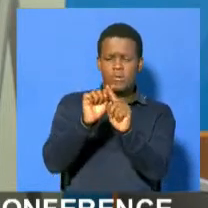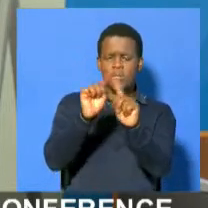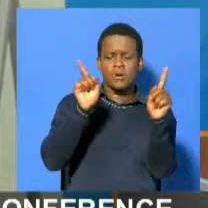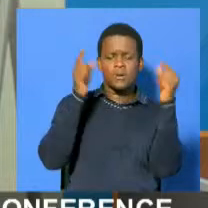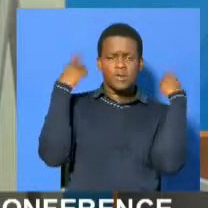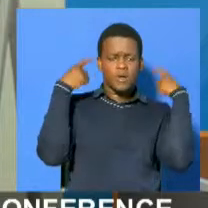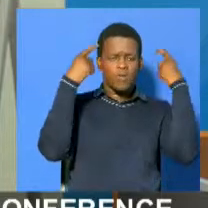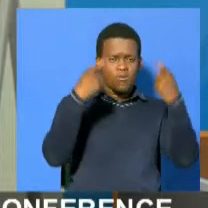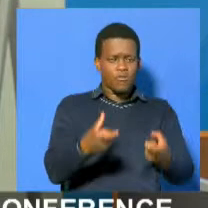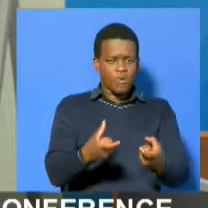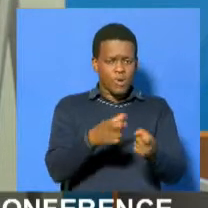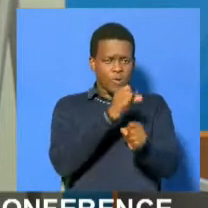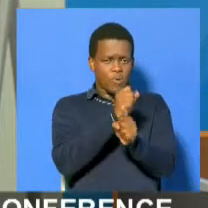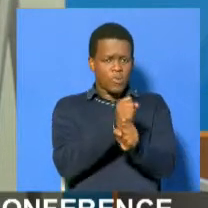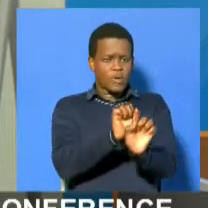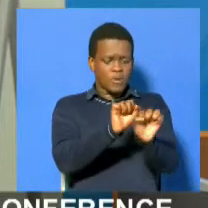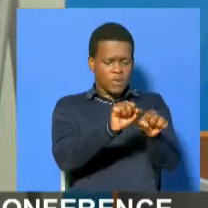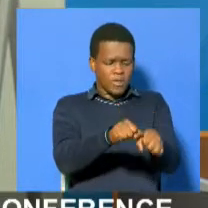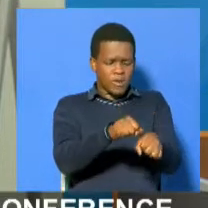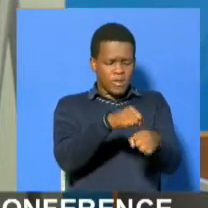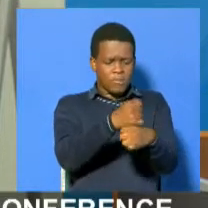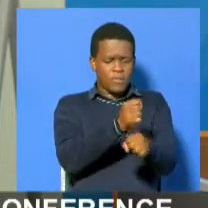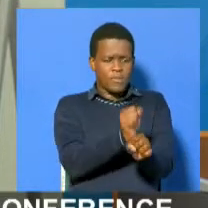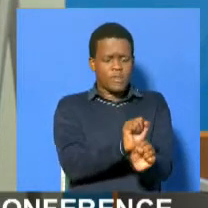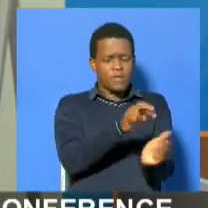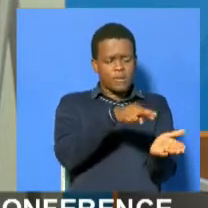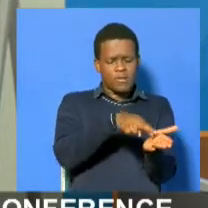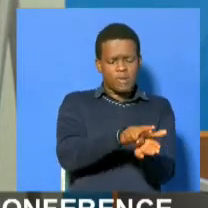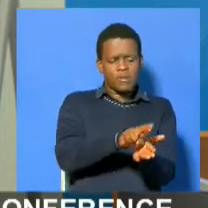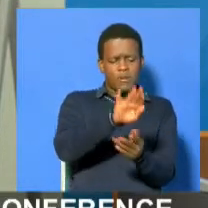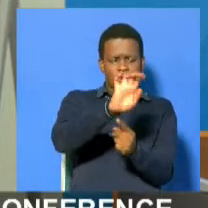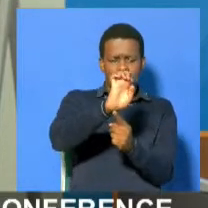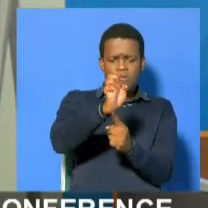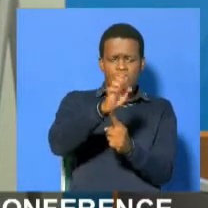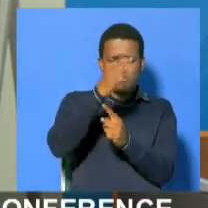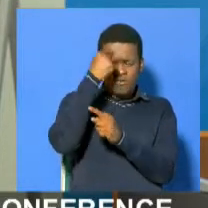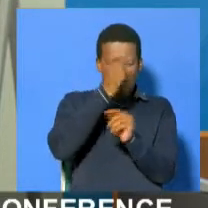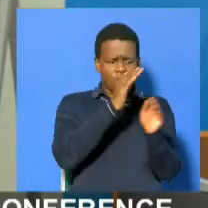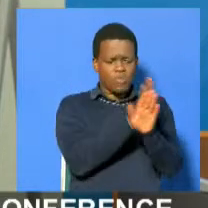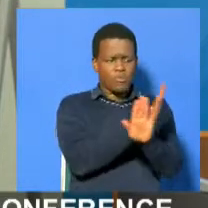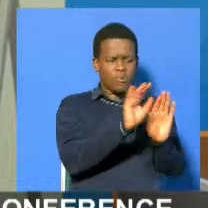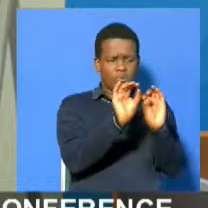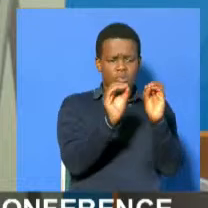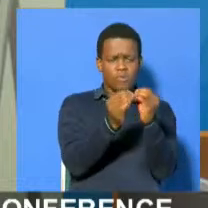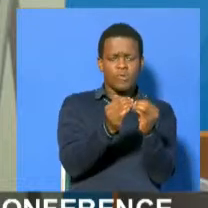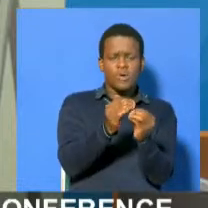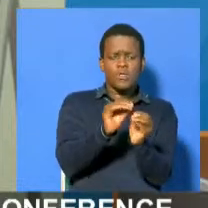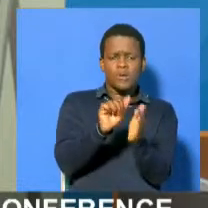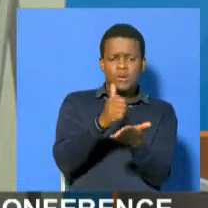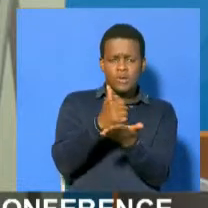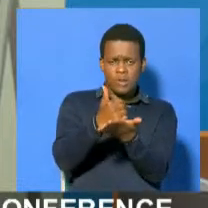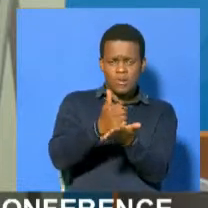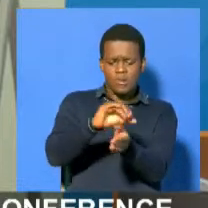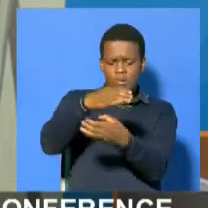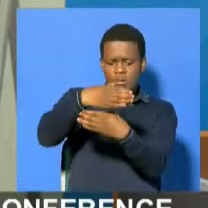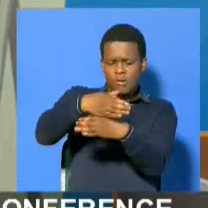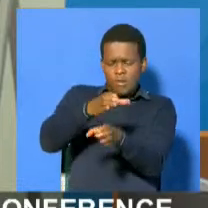enabling environment for private sector to thrive and thereby creating jobs.